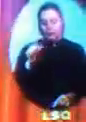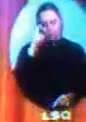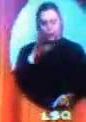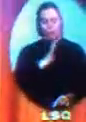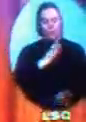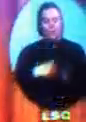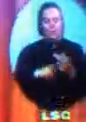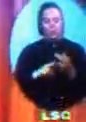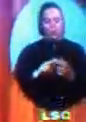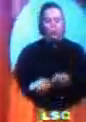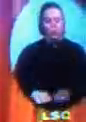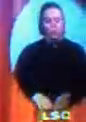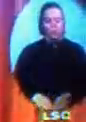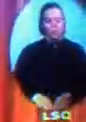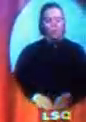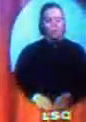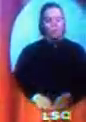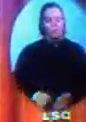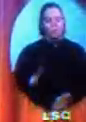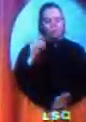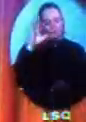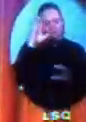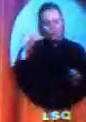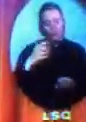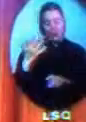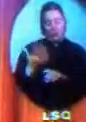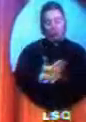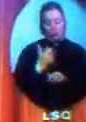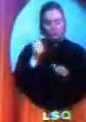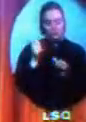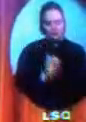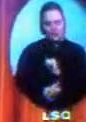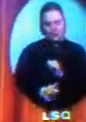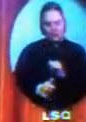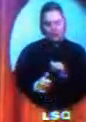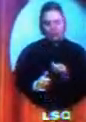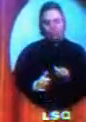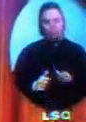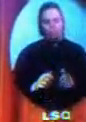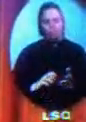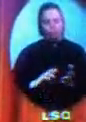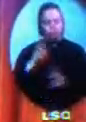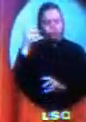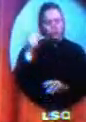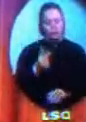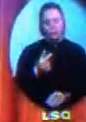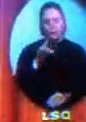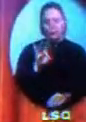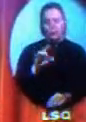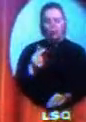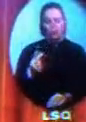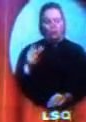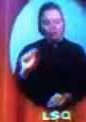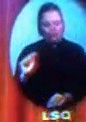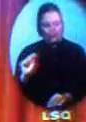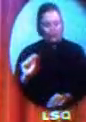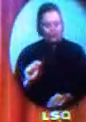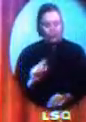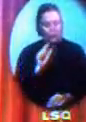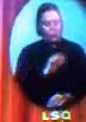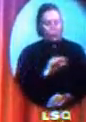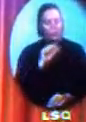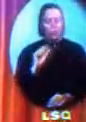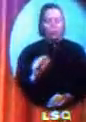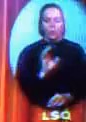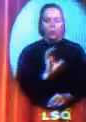South. Speaker, 5 months after the G20 billion debacle, the government is still ignoring a parliamentary order to